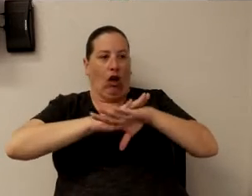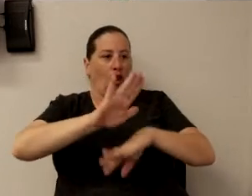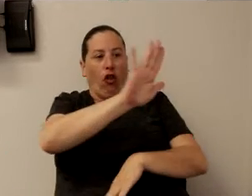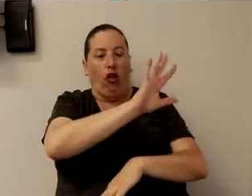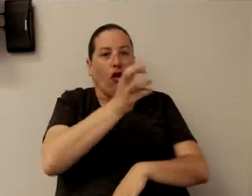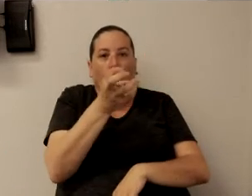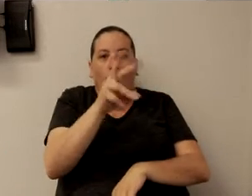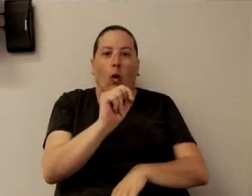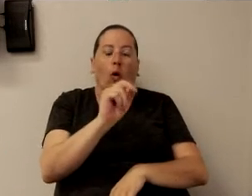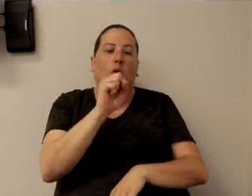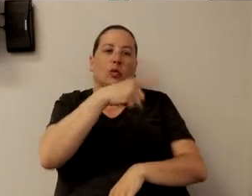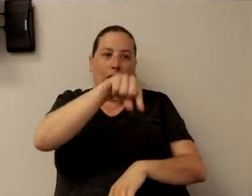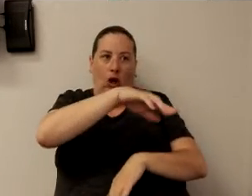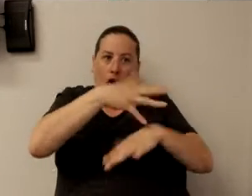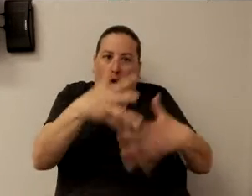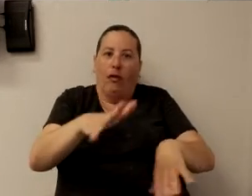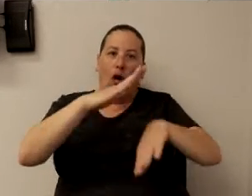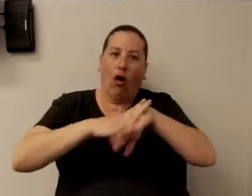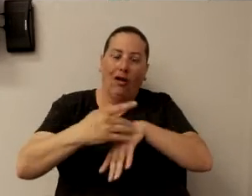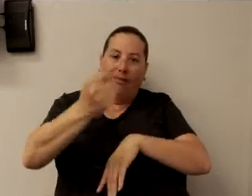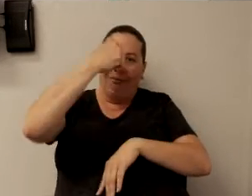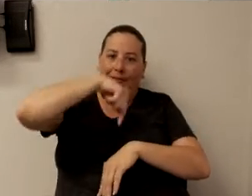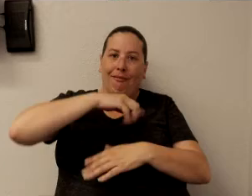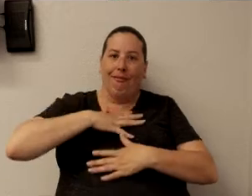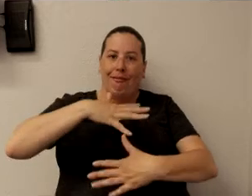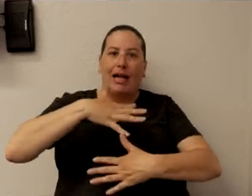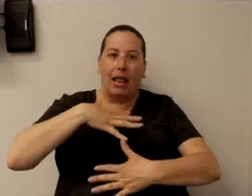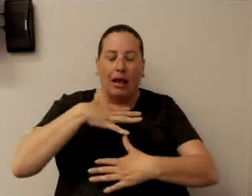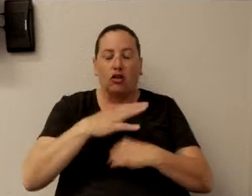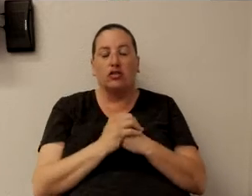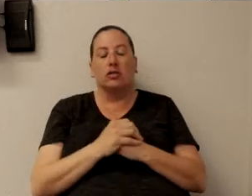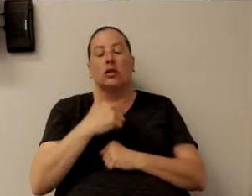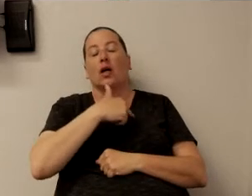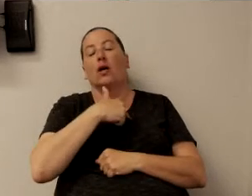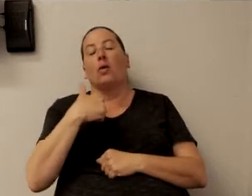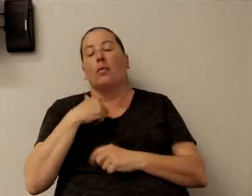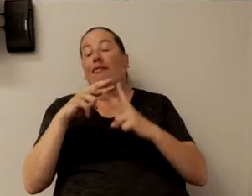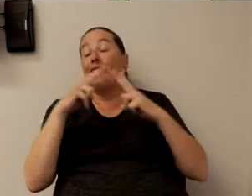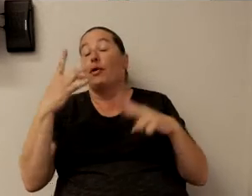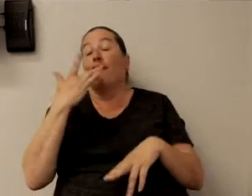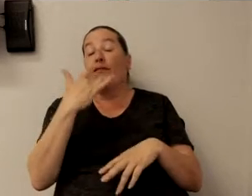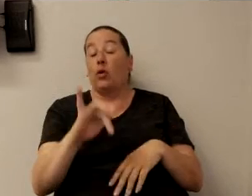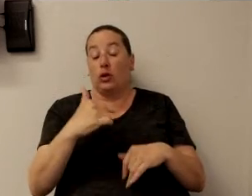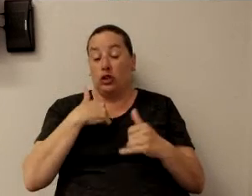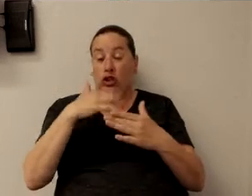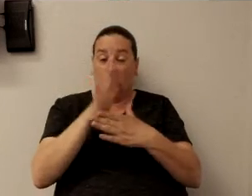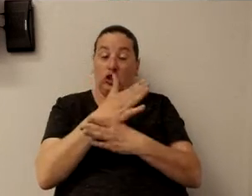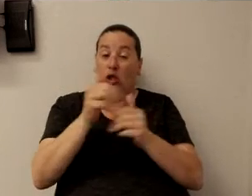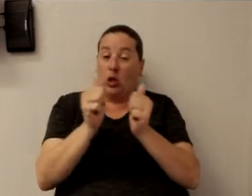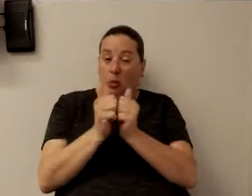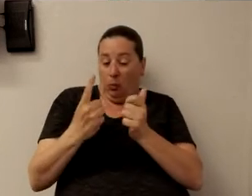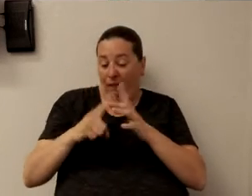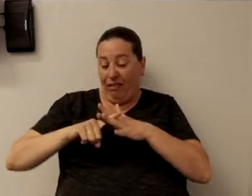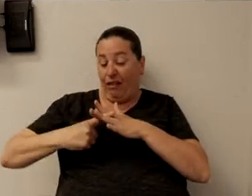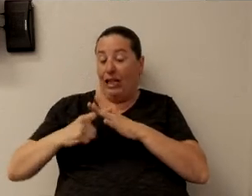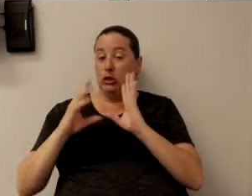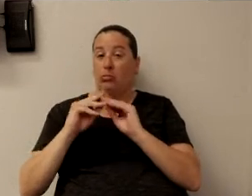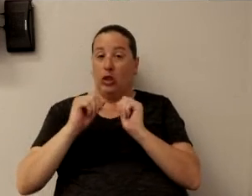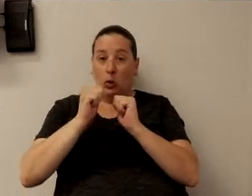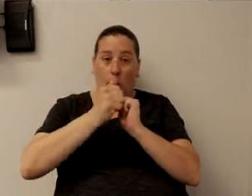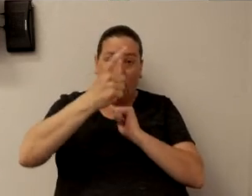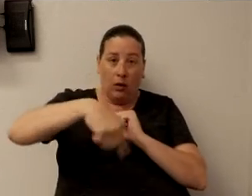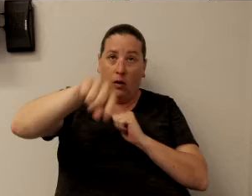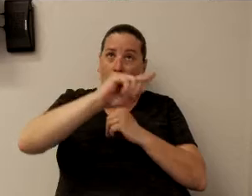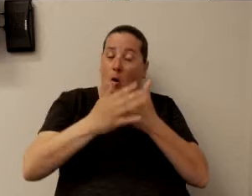ventilators. We've been very fortunate. I shared in one of my very initial meetings with all of you that almost on